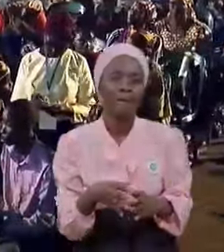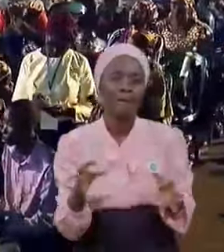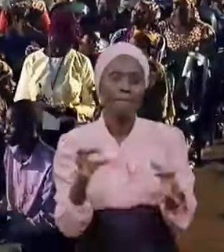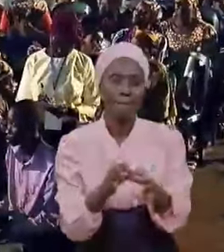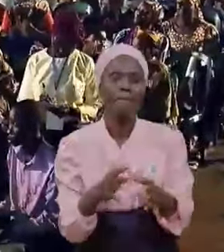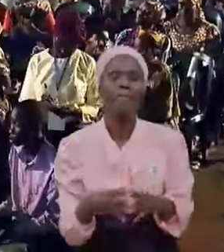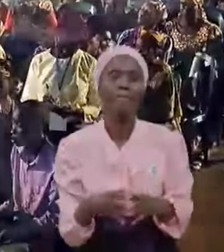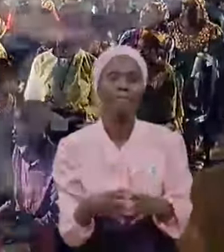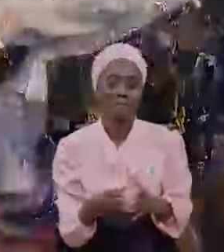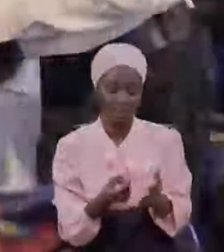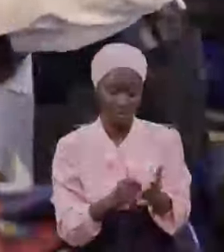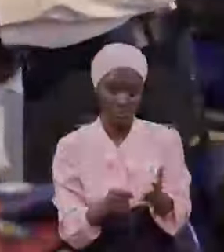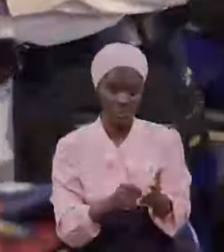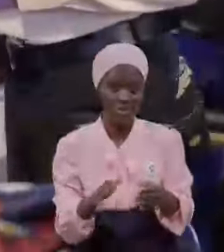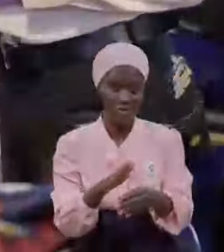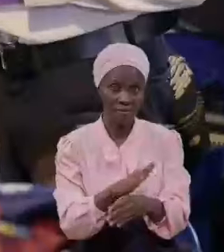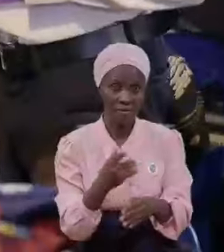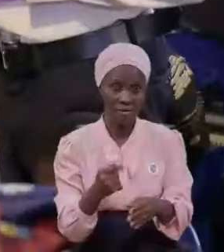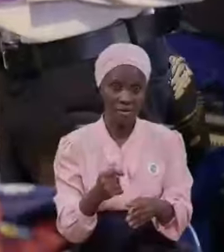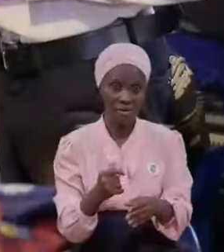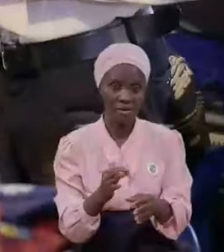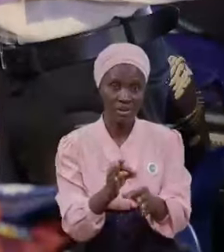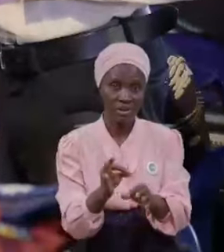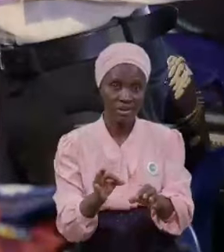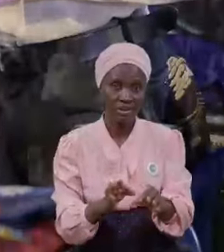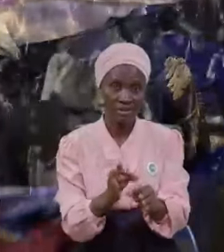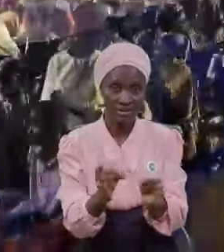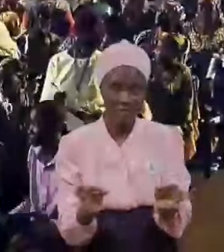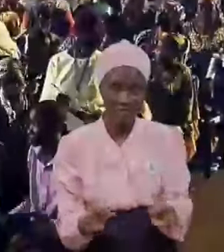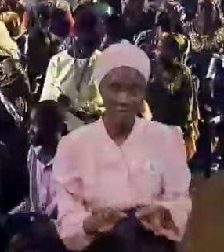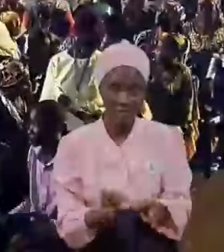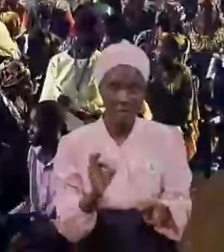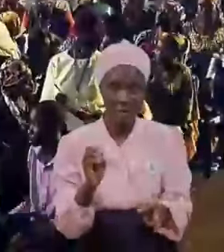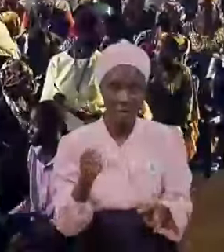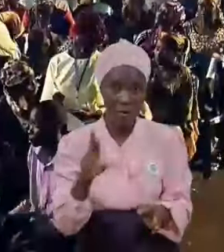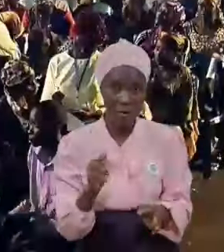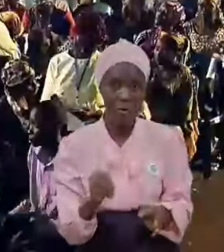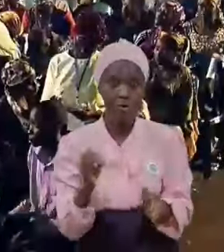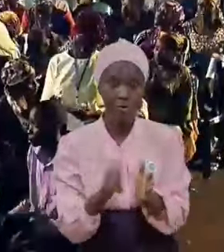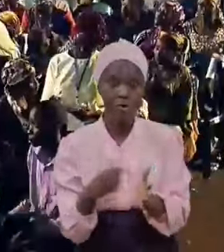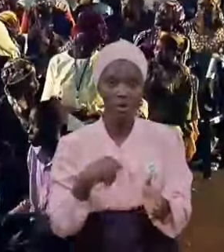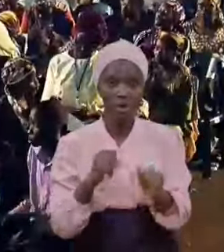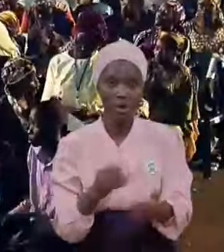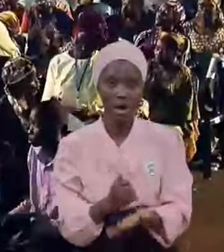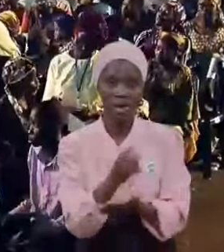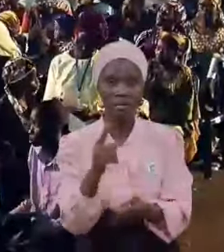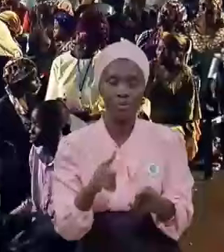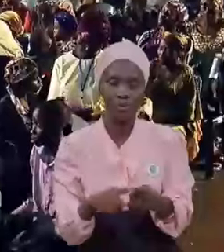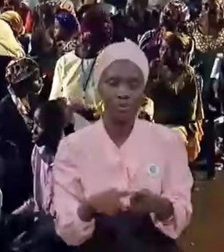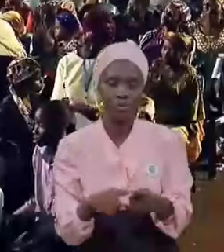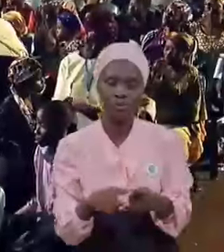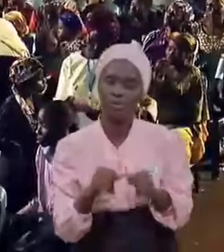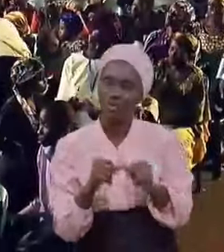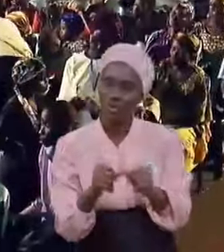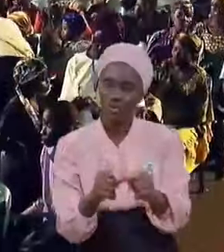can help you to remain all together a Christian, actual